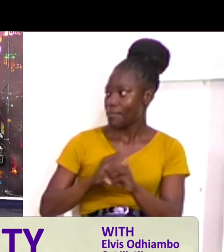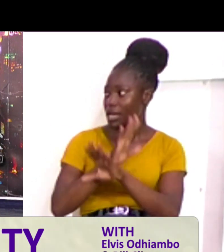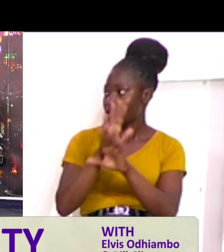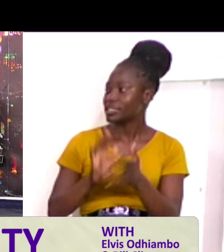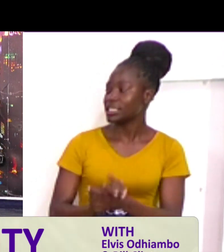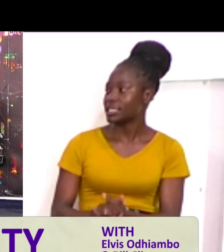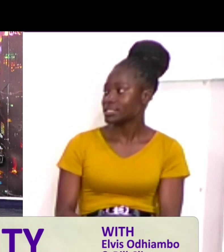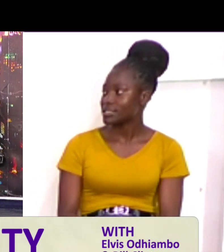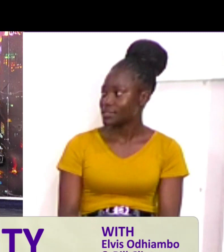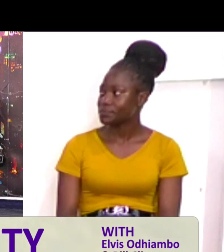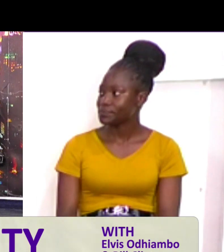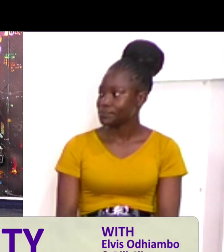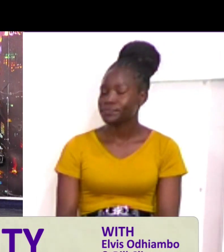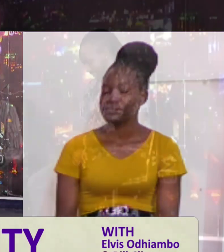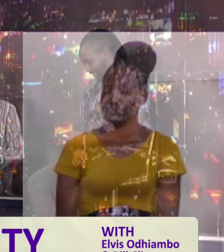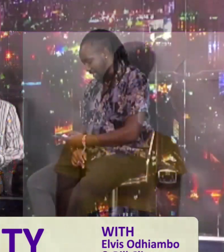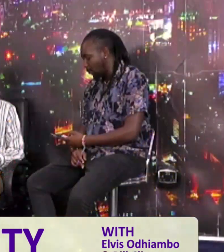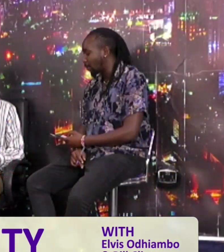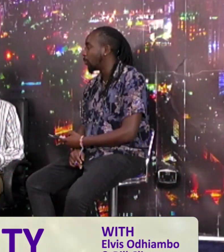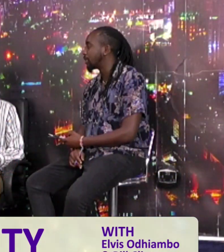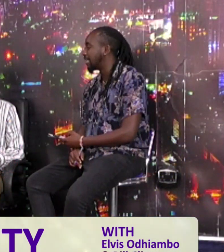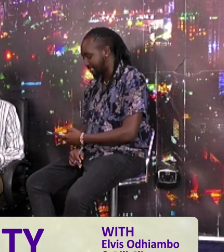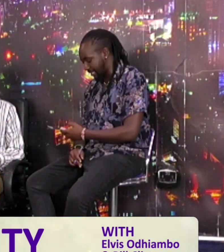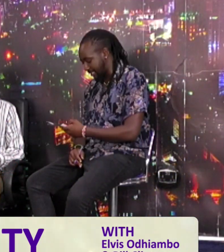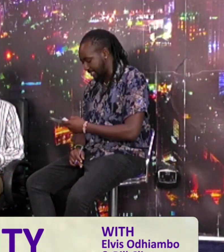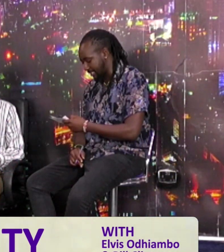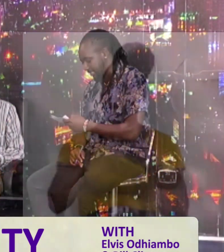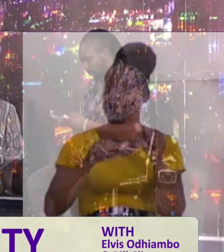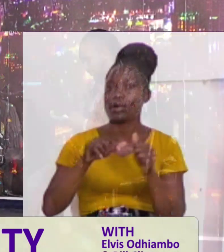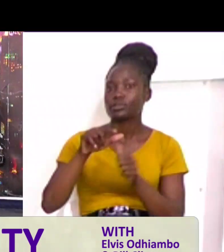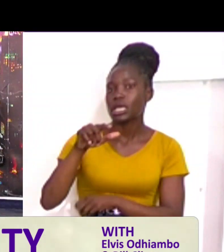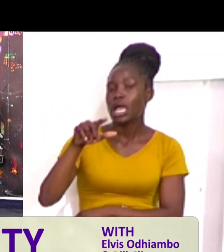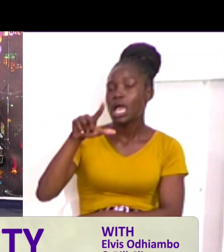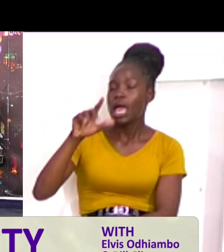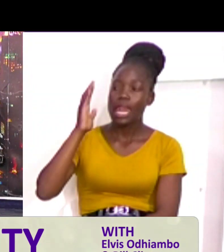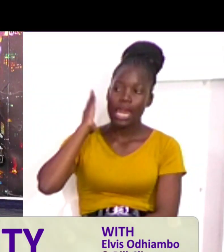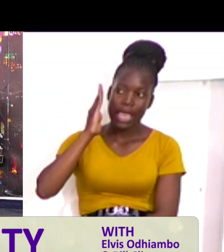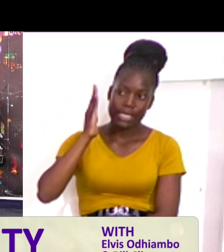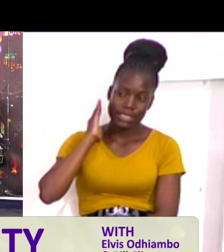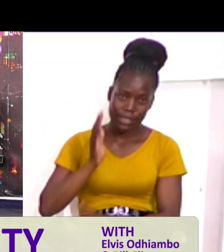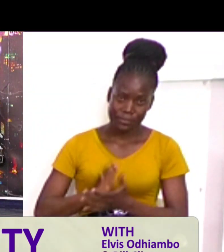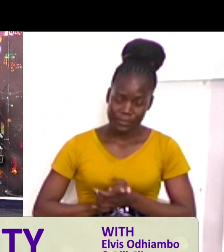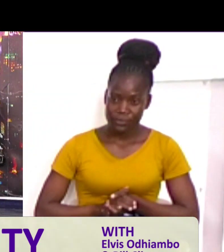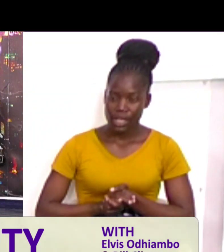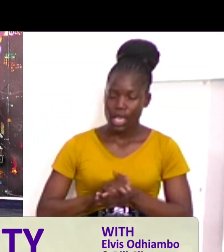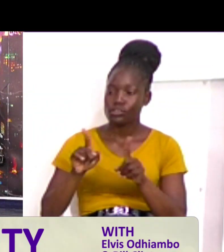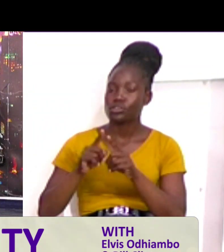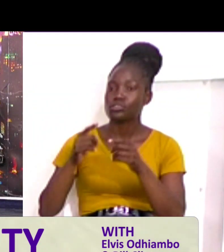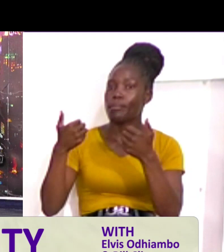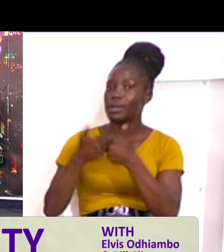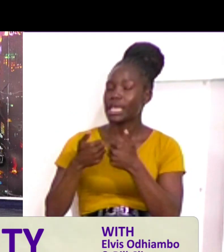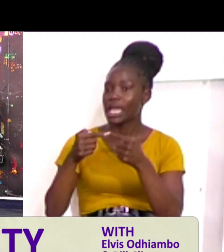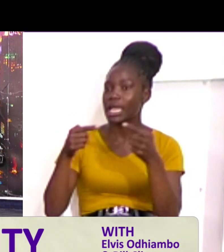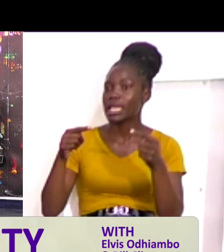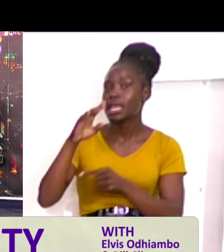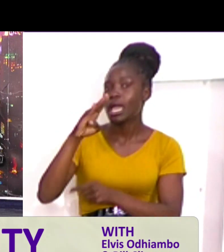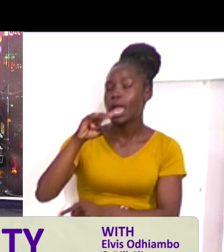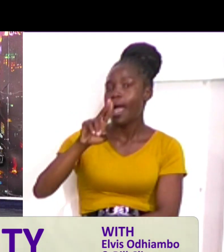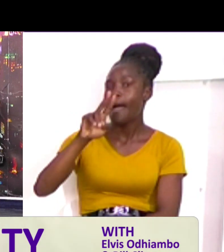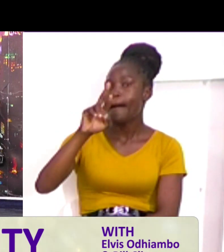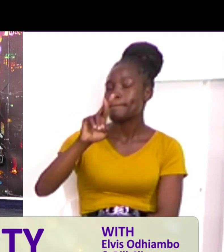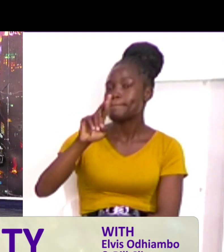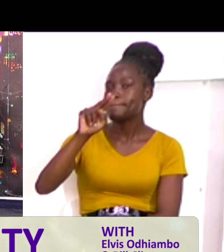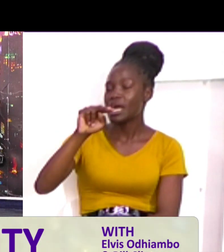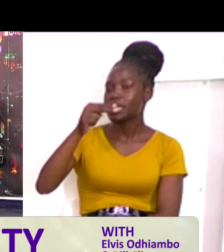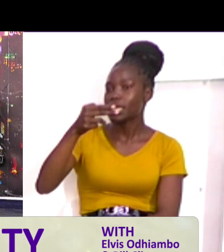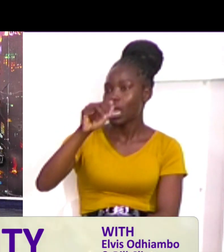Sheffield? Yes. Wasi kabisa. What about Leicester? This is one of the sides pia inacheza against Birmingham. Leicester Birmingham,